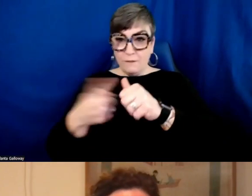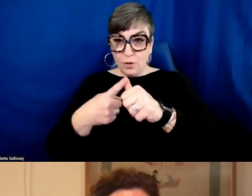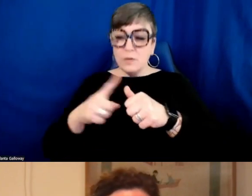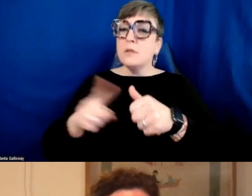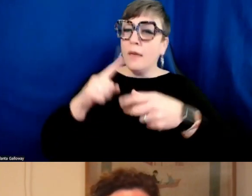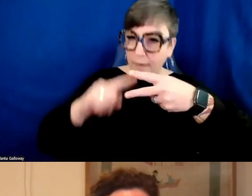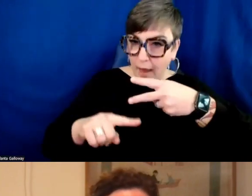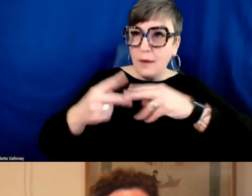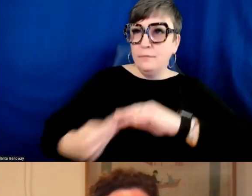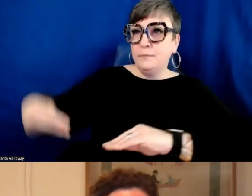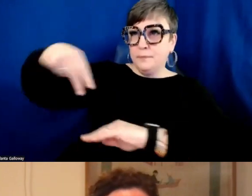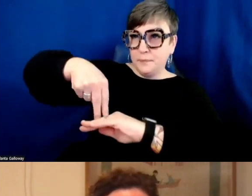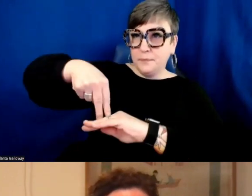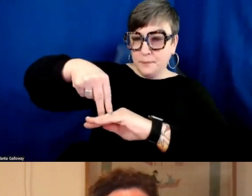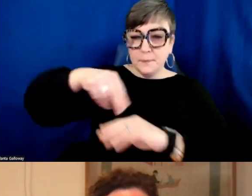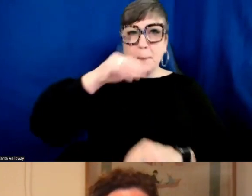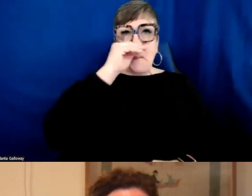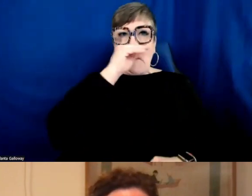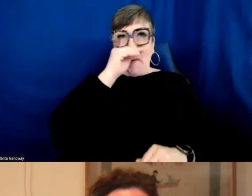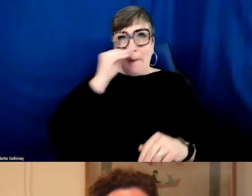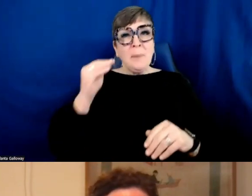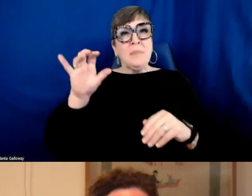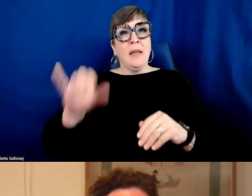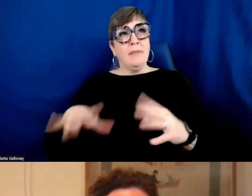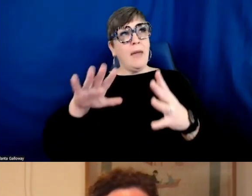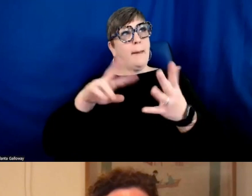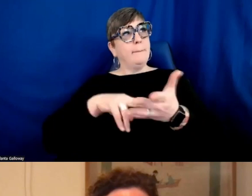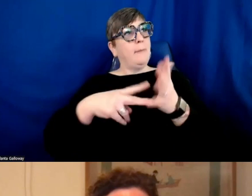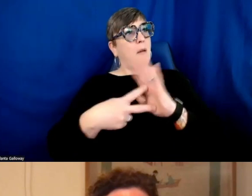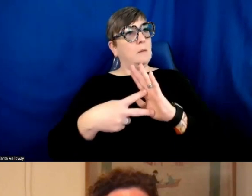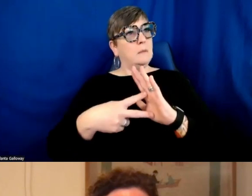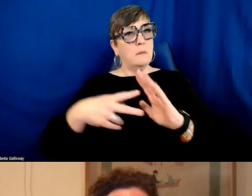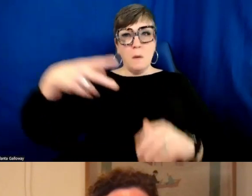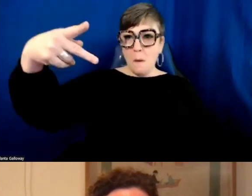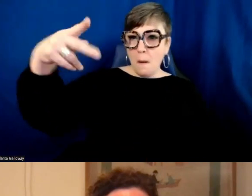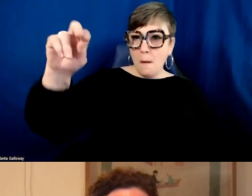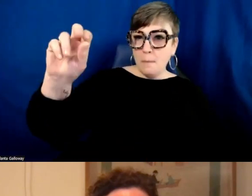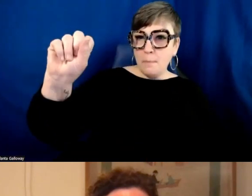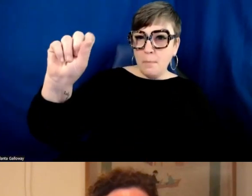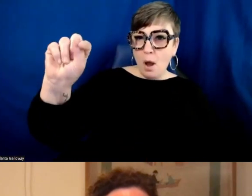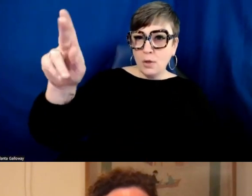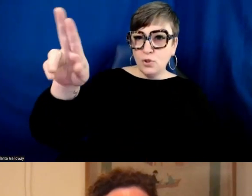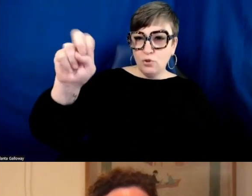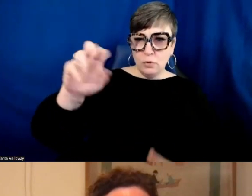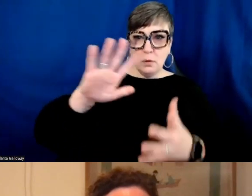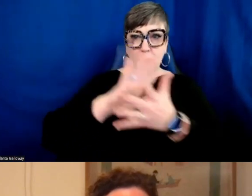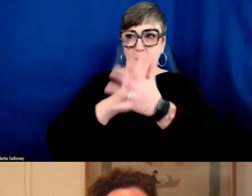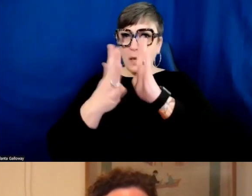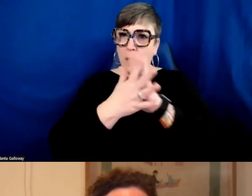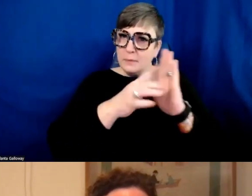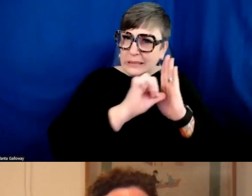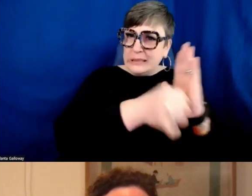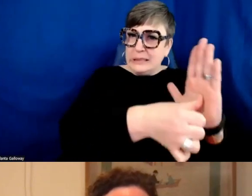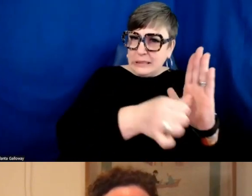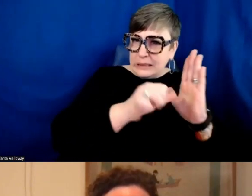it put a lot of emphasis on posture. Um, and so I trace, um, the poor posture